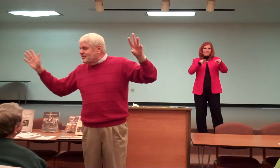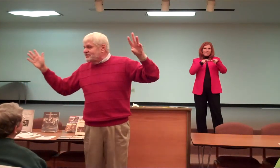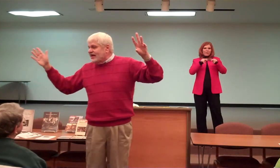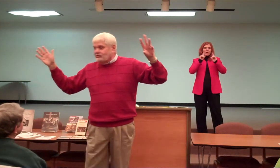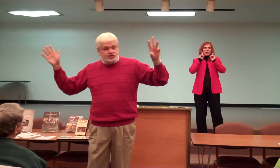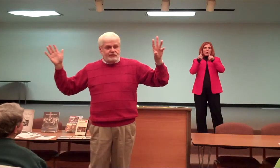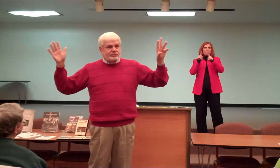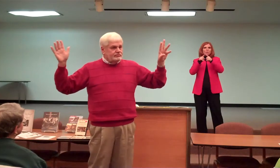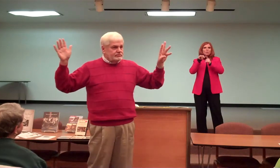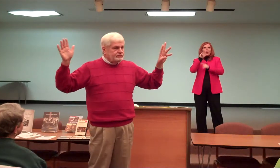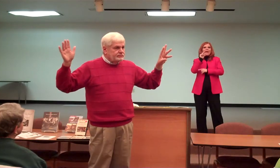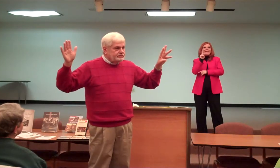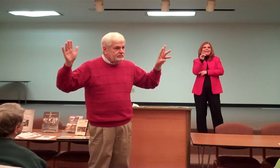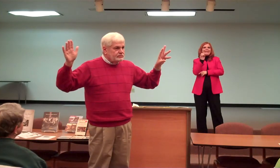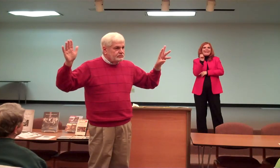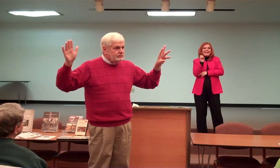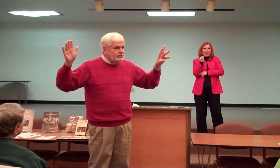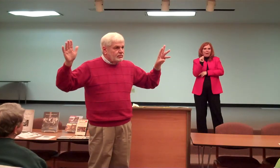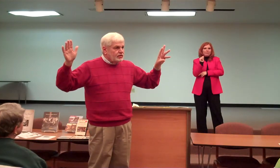in Robinson Township.